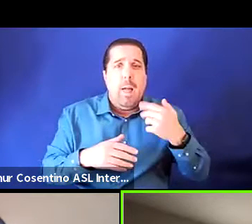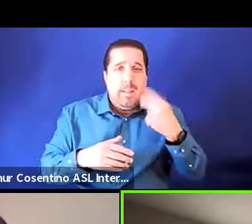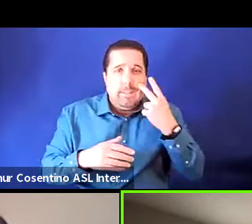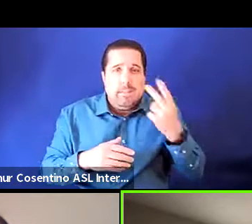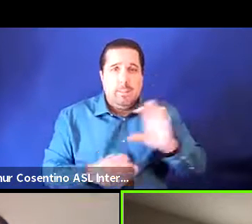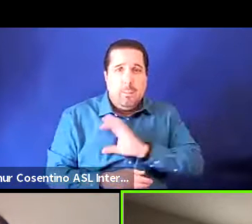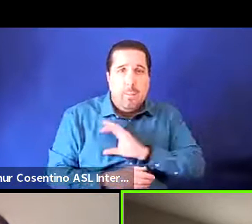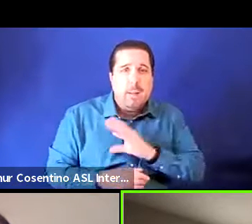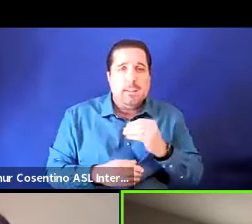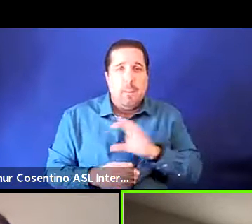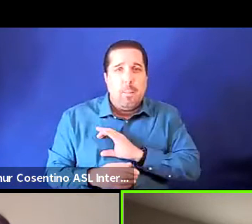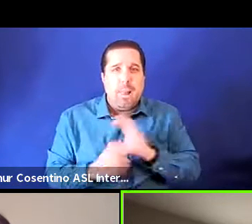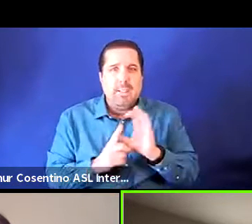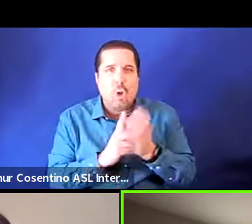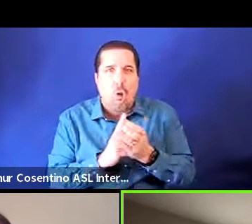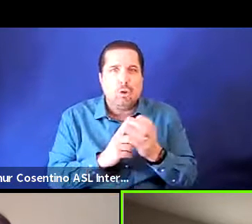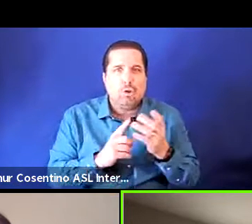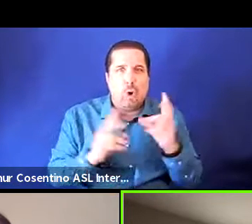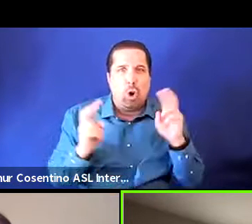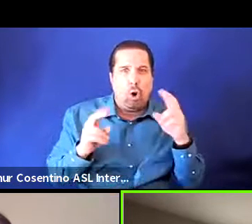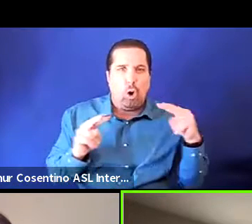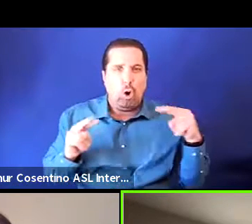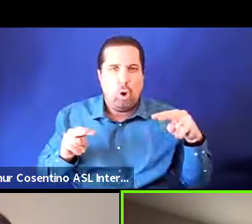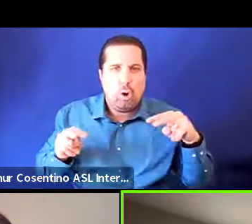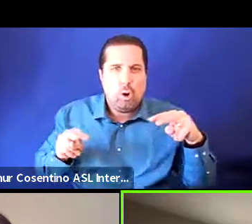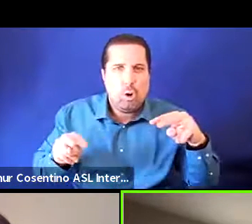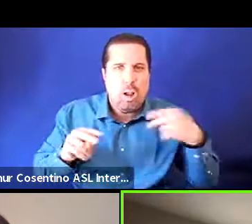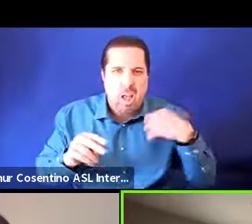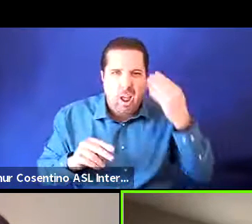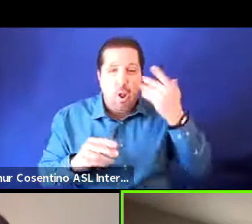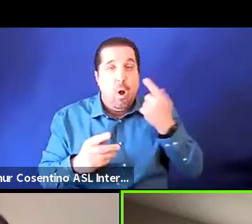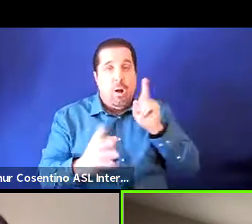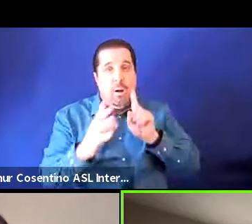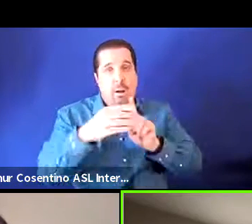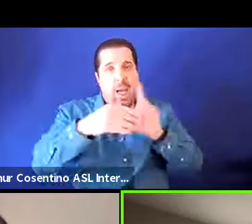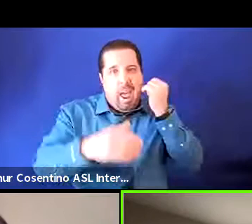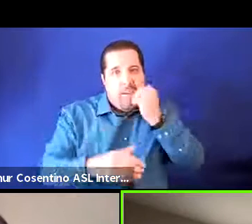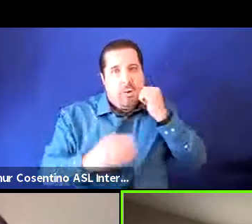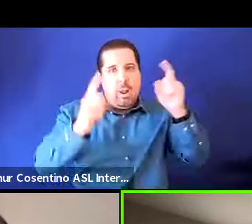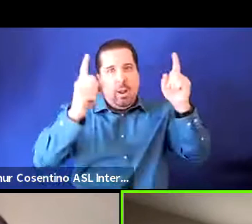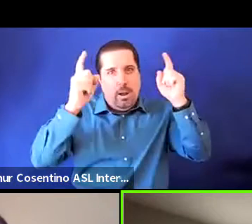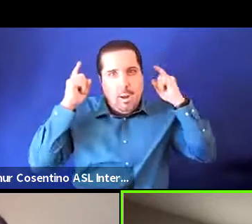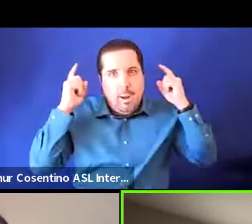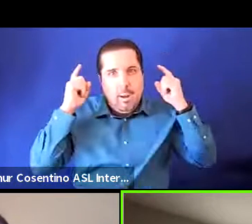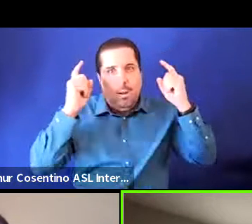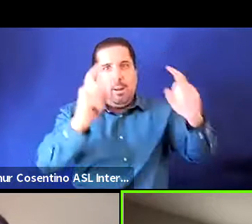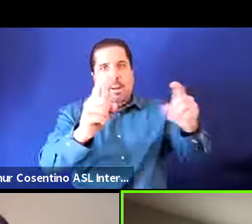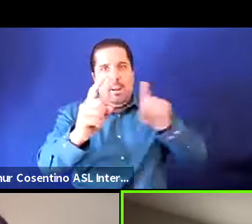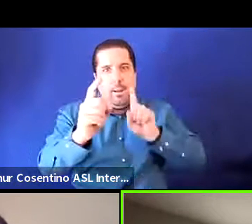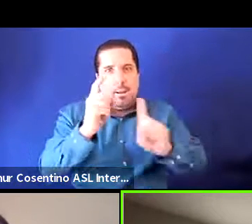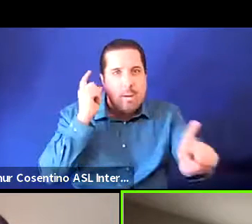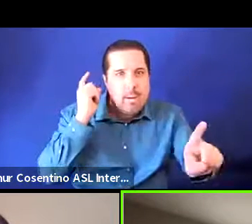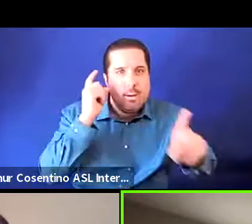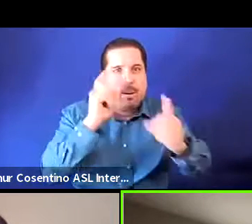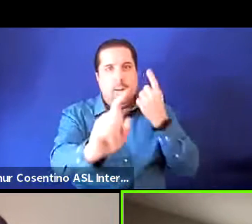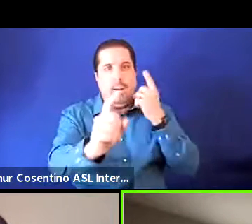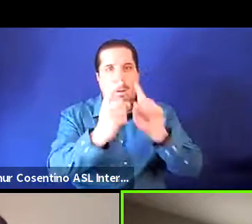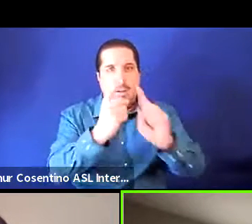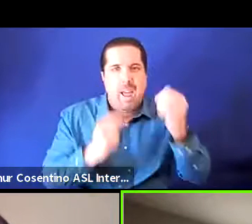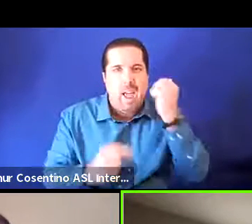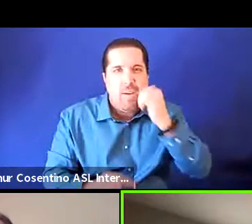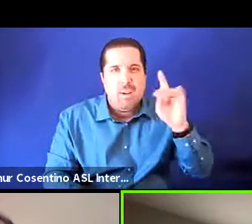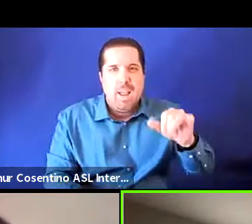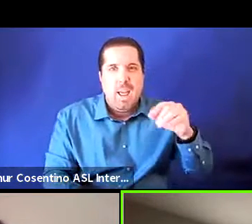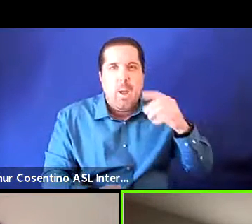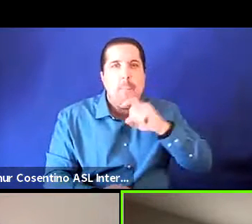police culture and what that was like. Having to go through metal detectors daily, having to wake up at 6 a.m. to go into school in time because